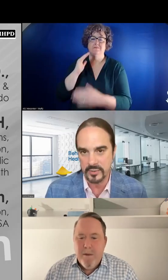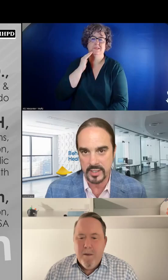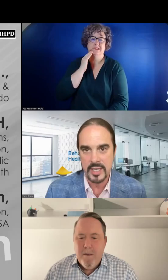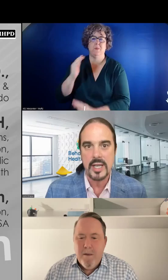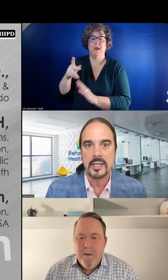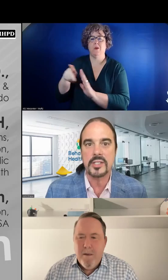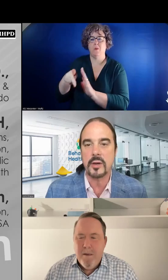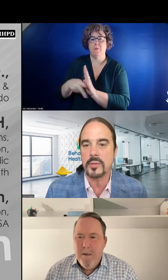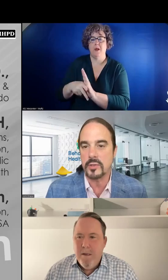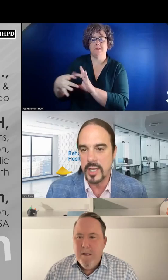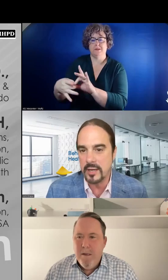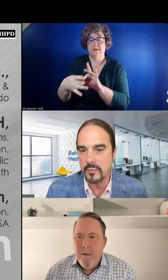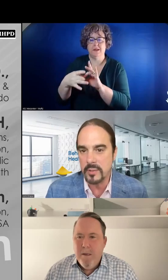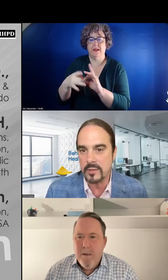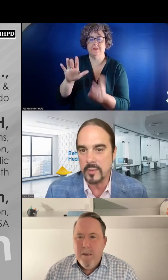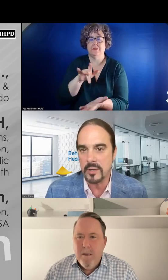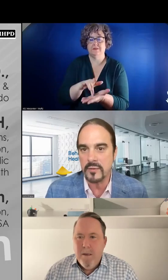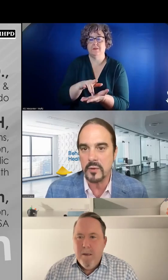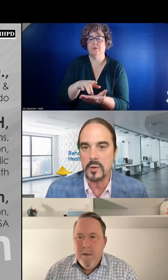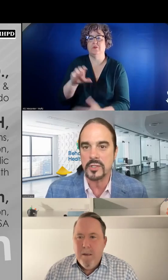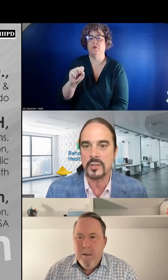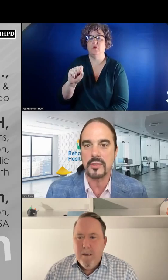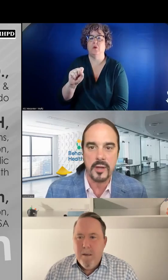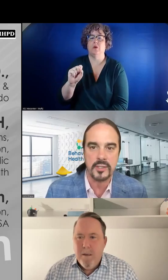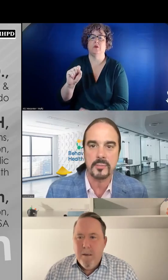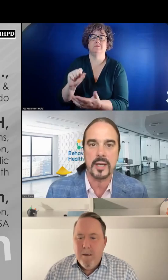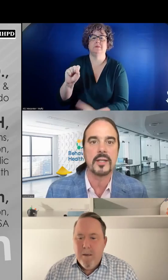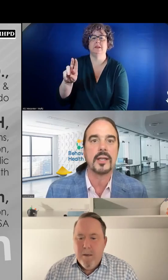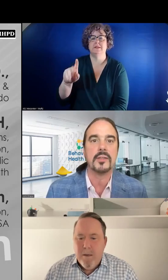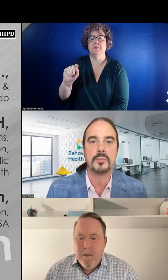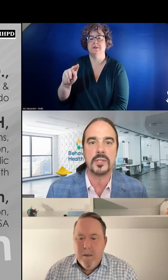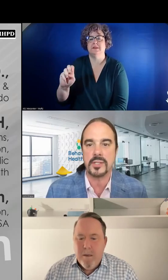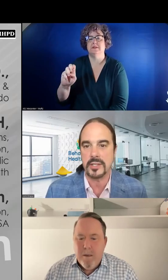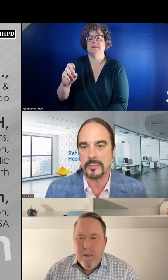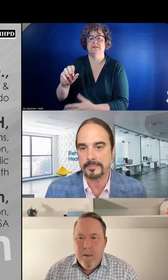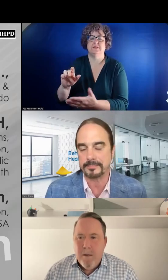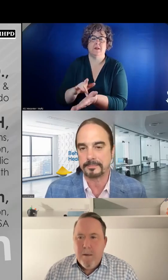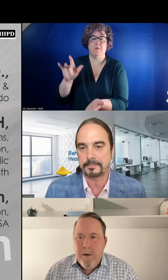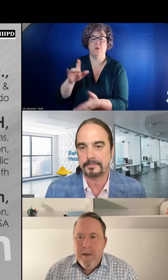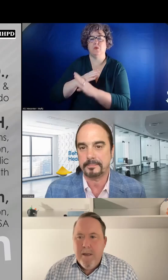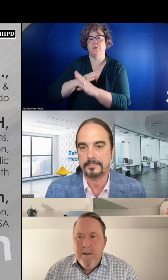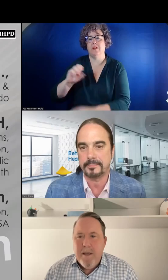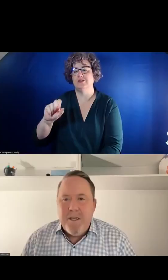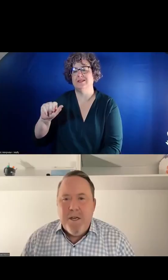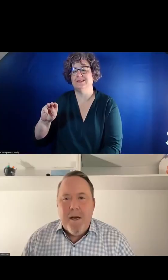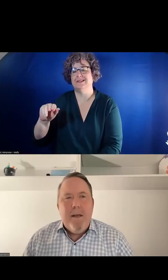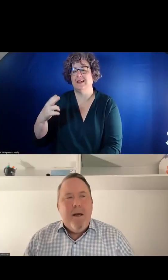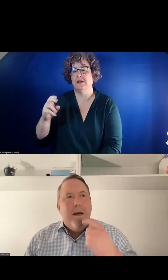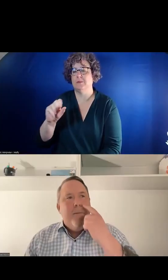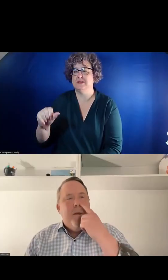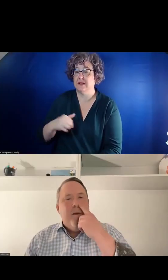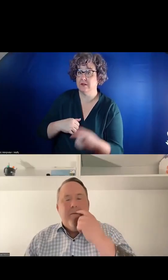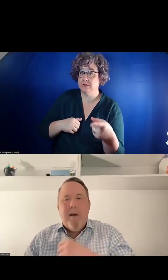at SAMHSA. Let's start with you, Chad, if we could hear a few words and your thoughts about this presentation. Great. Thanks,